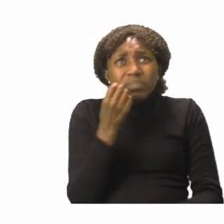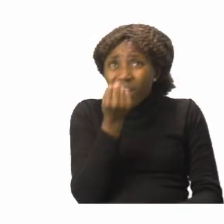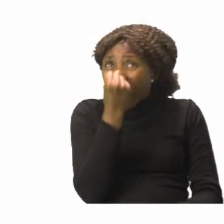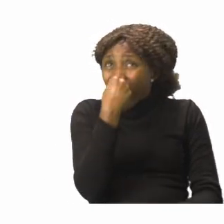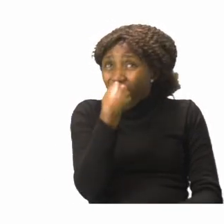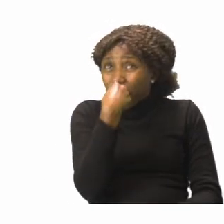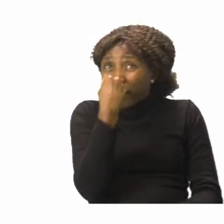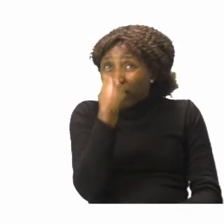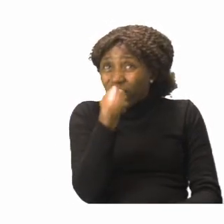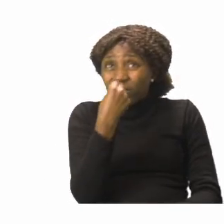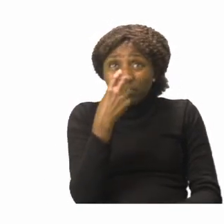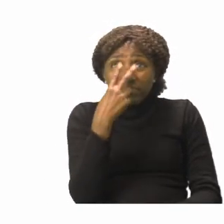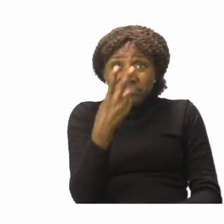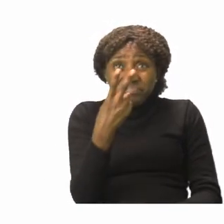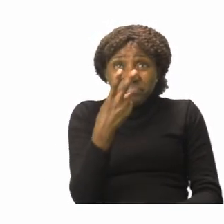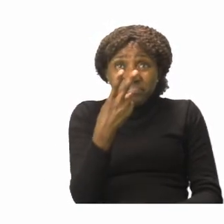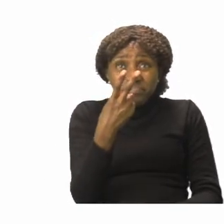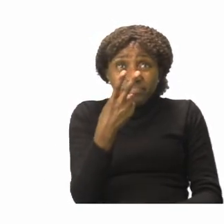apple?